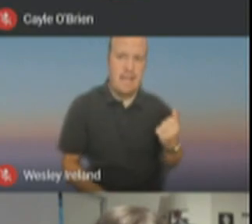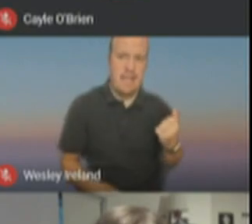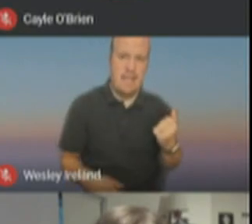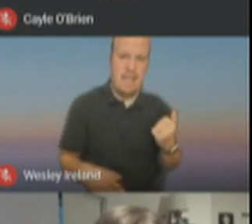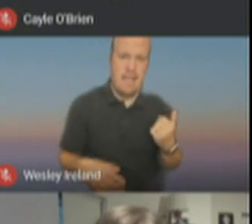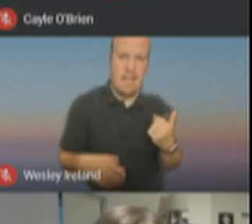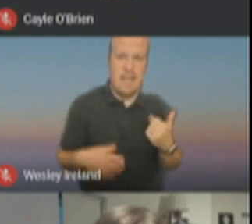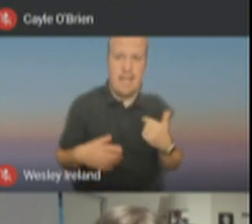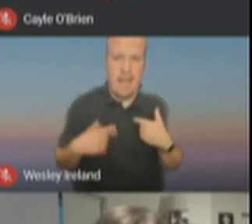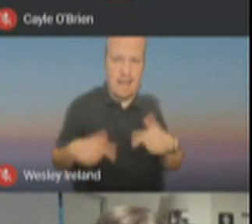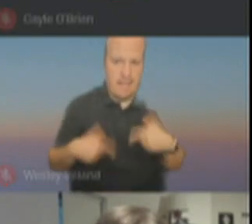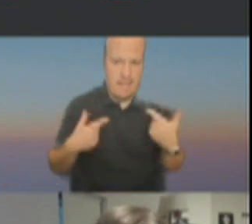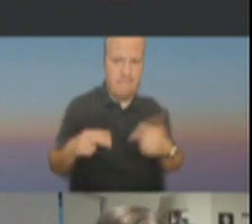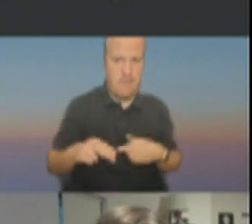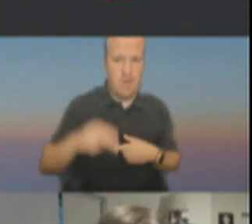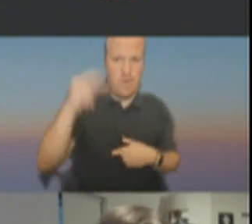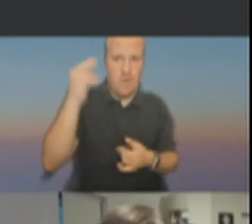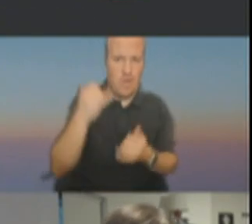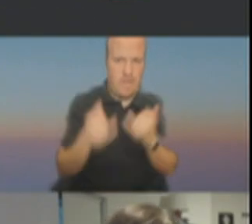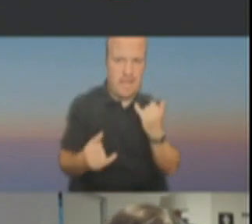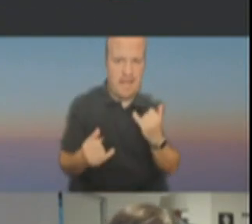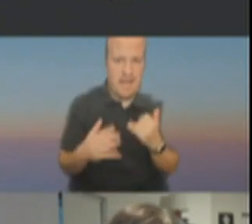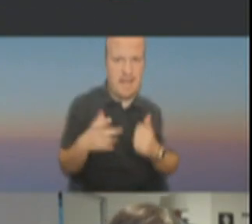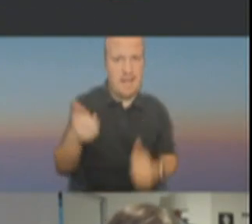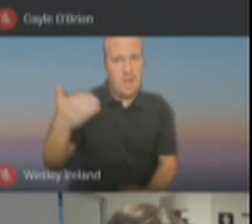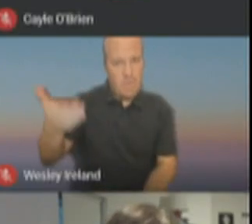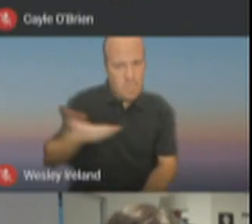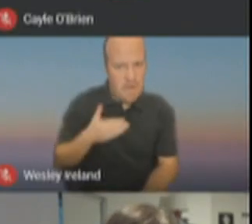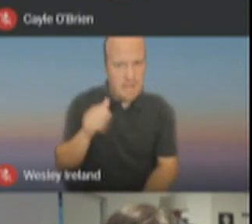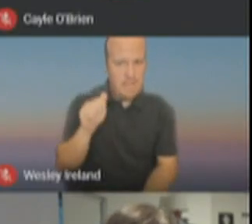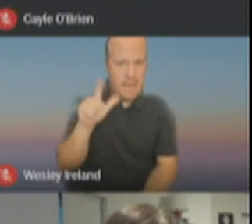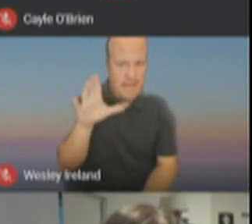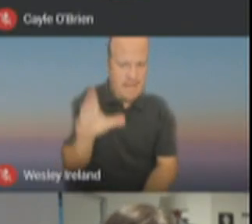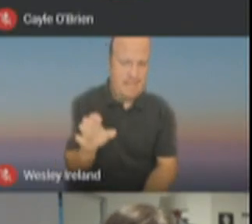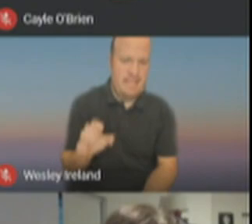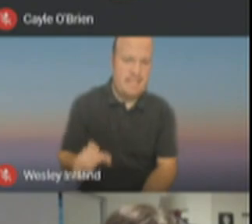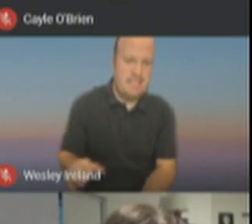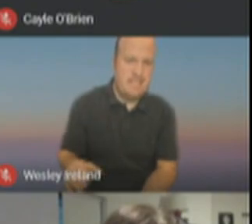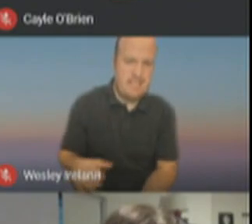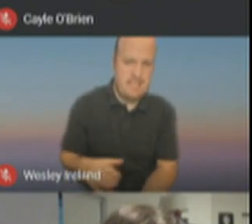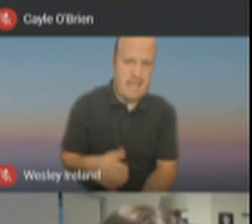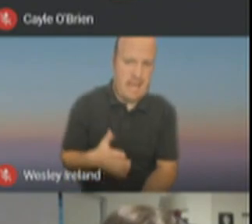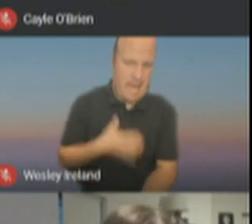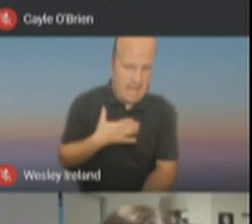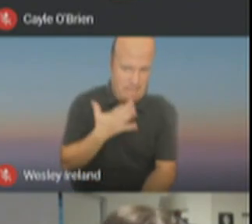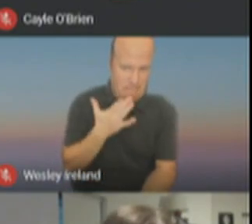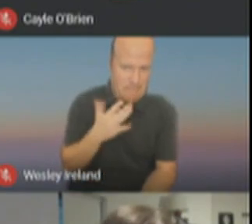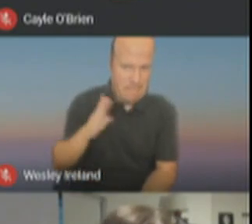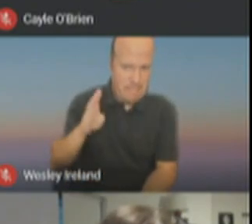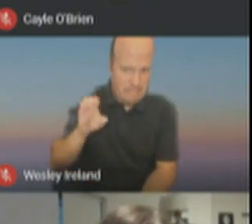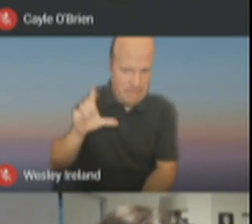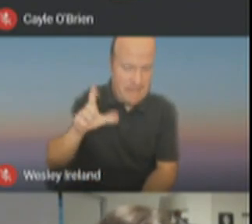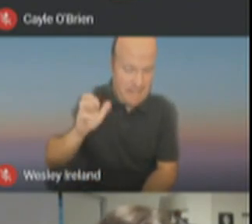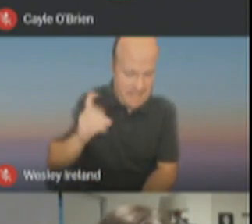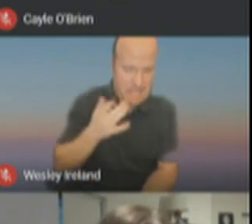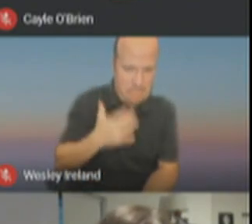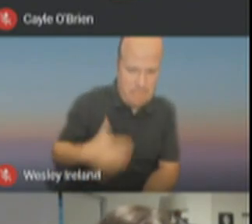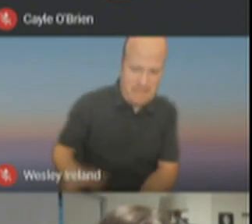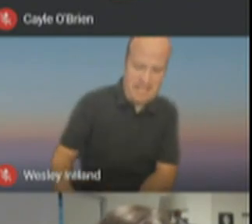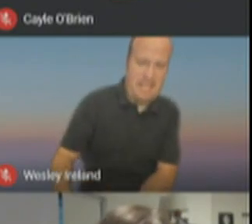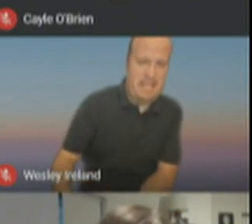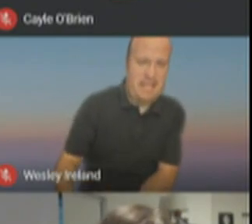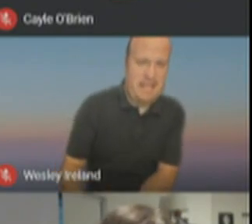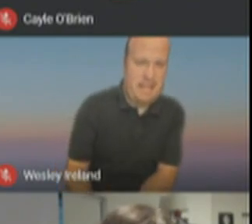an advisory board member, and I live in the North End. And welcome, Alice, to your first